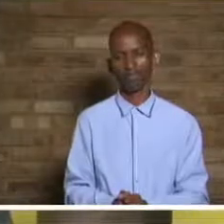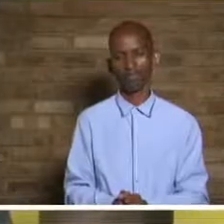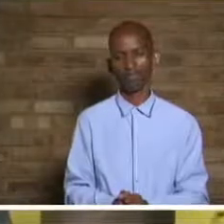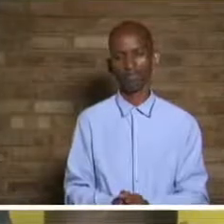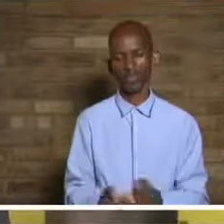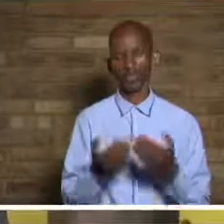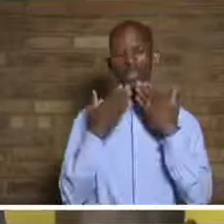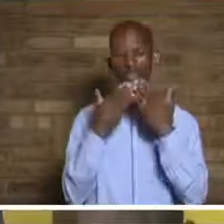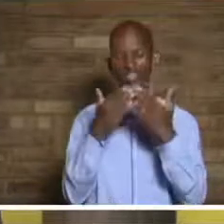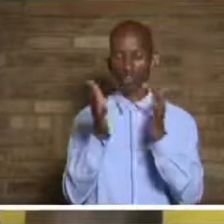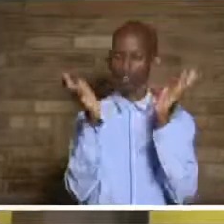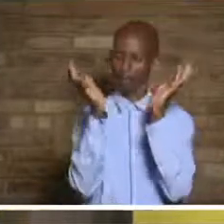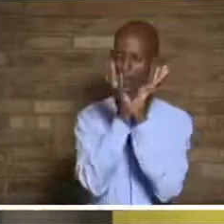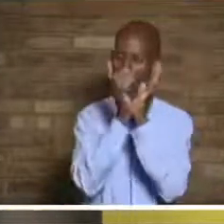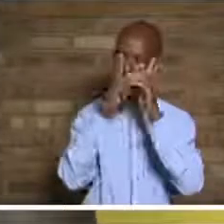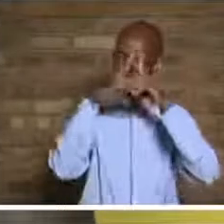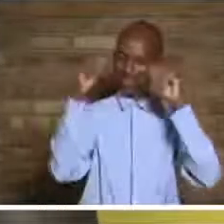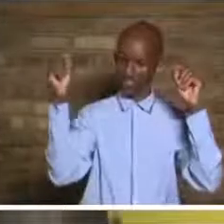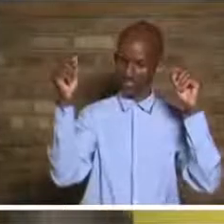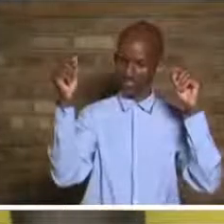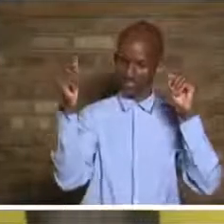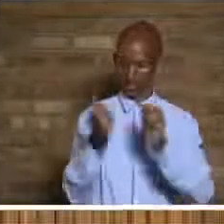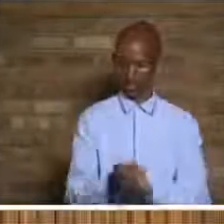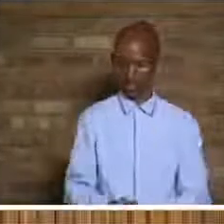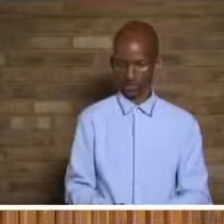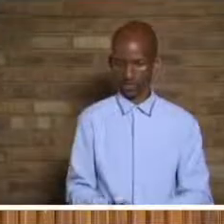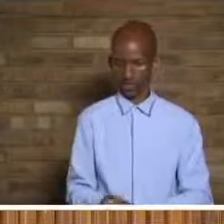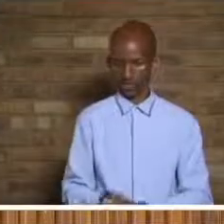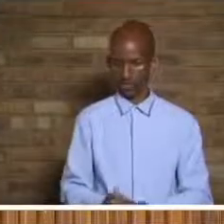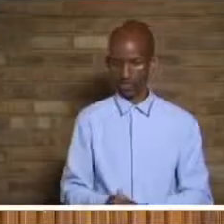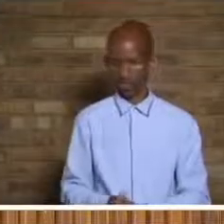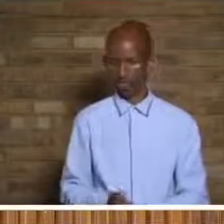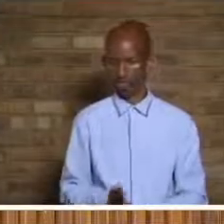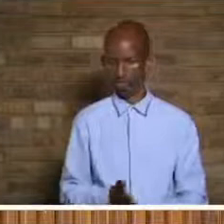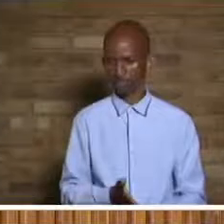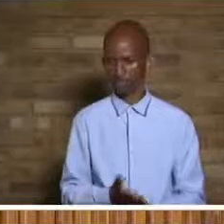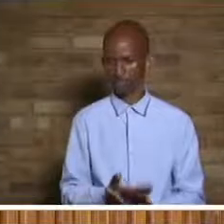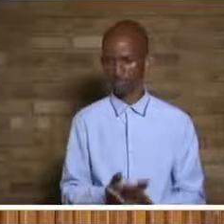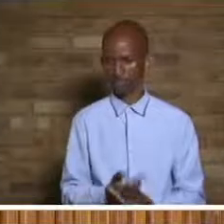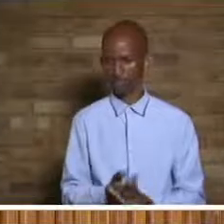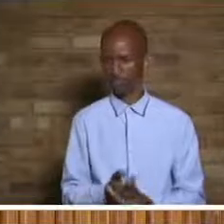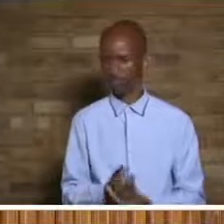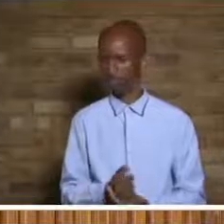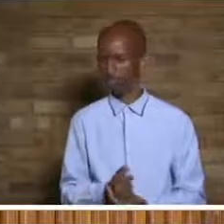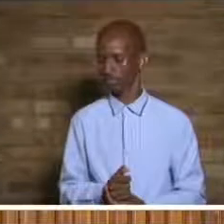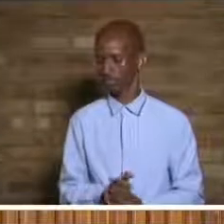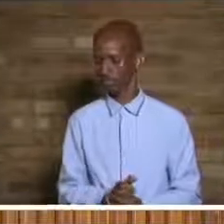much. The meeting is adjourned. Siyabonga kakhulu umhlangano usuvaliwe. Siyabonga.